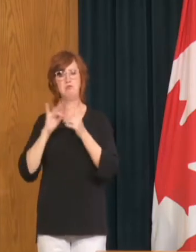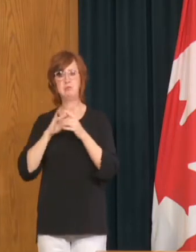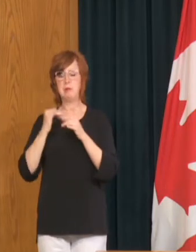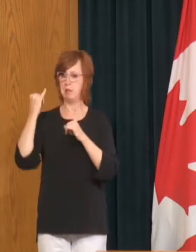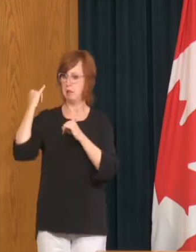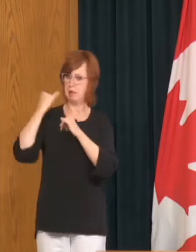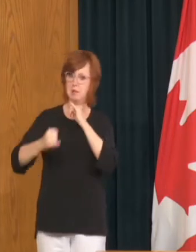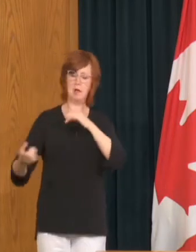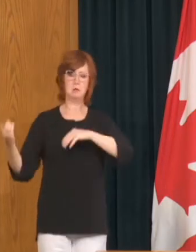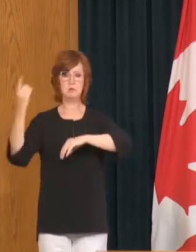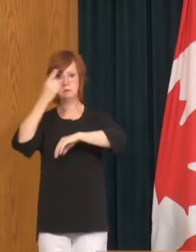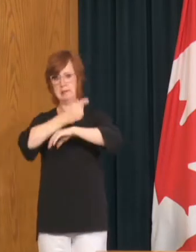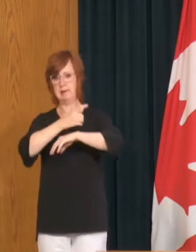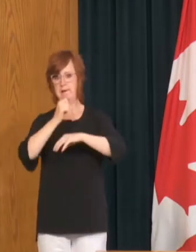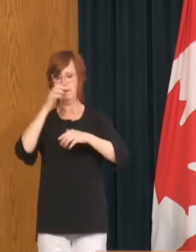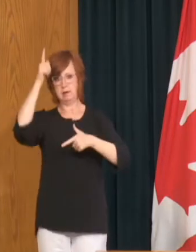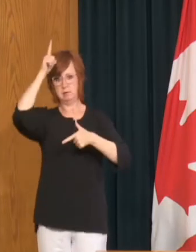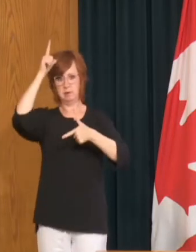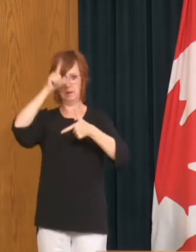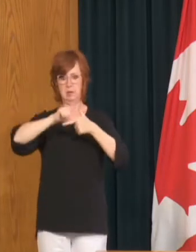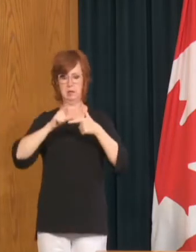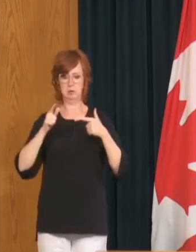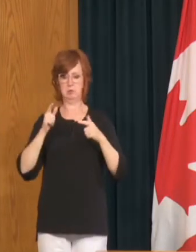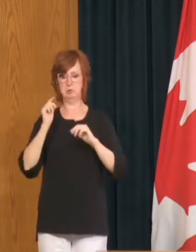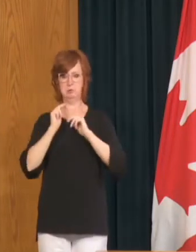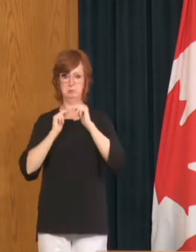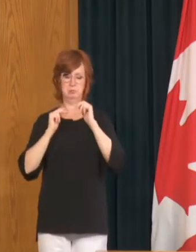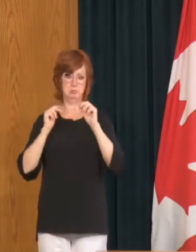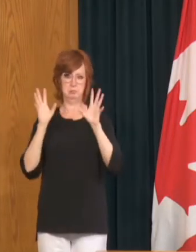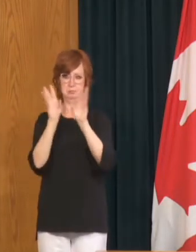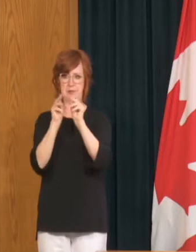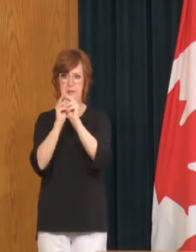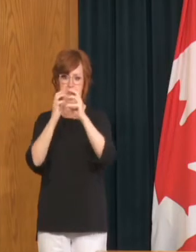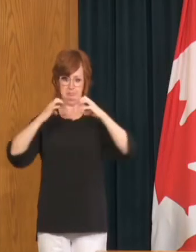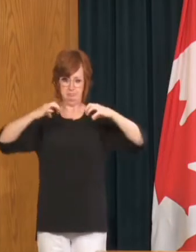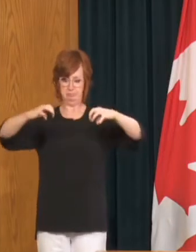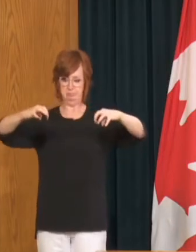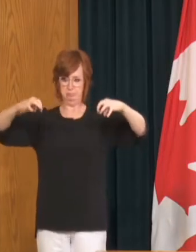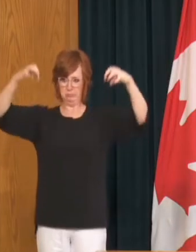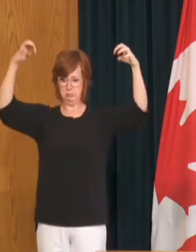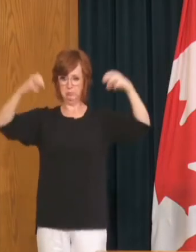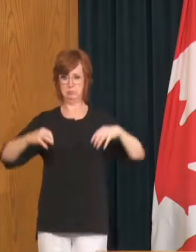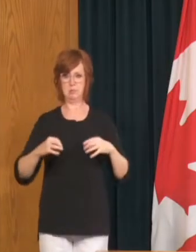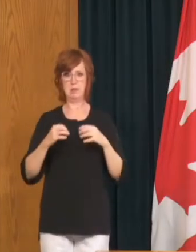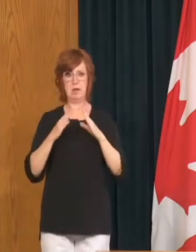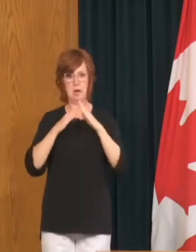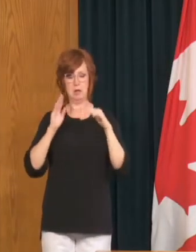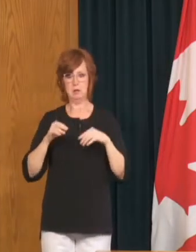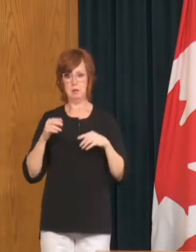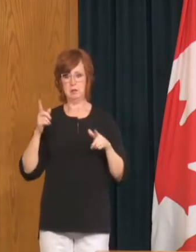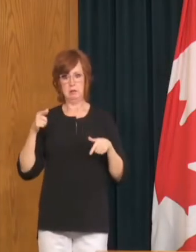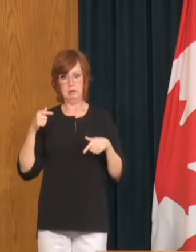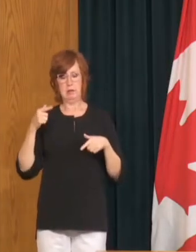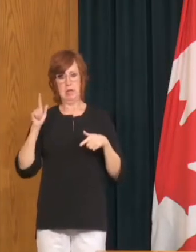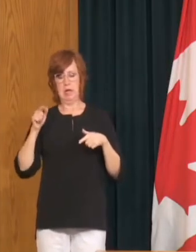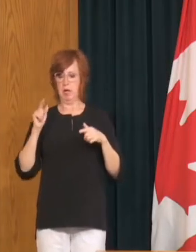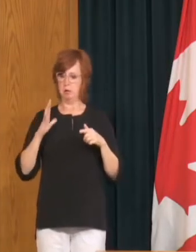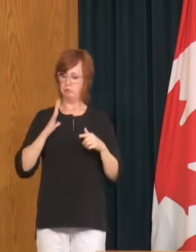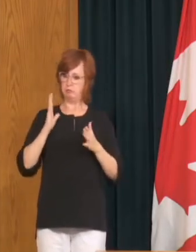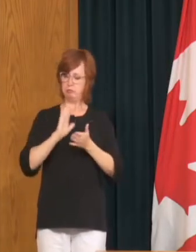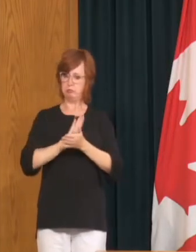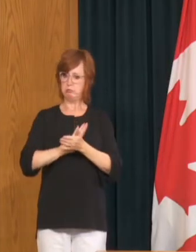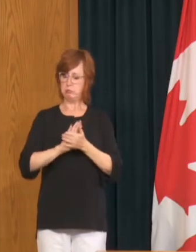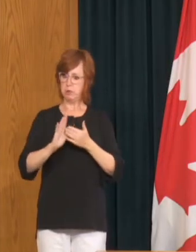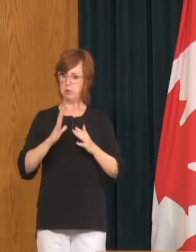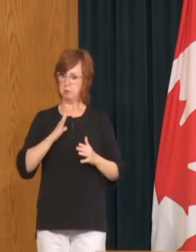we needed to elevate the behavior, language, professionalism in place. We had a kind of a bad 14 days where we ended up with the